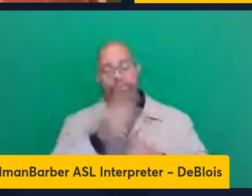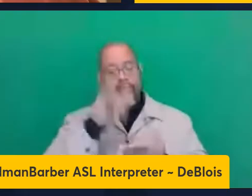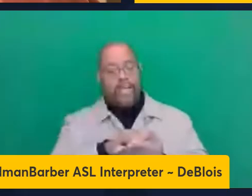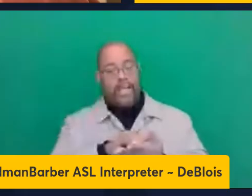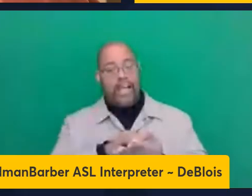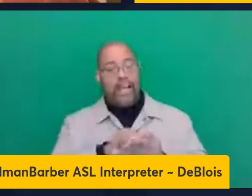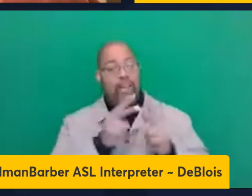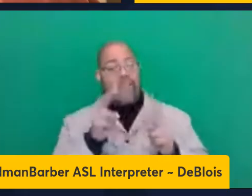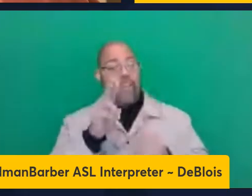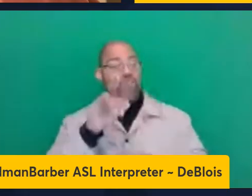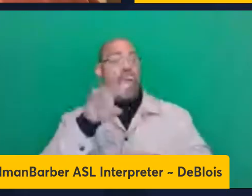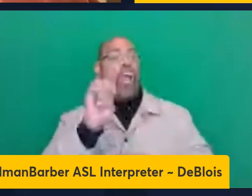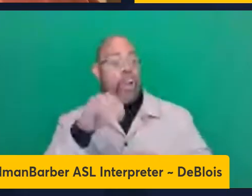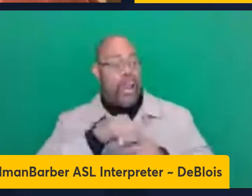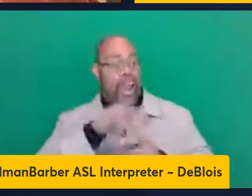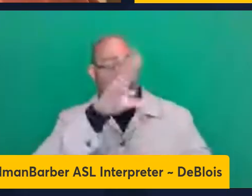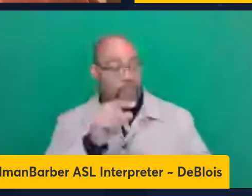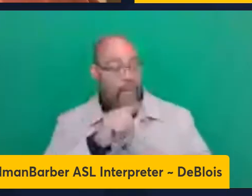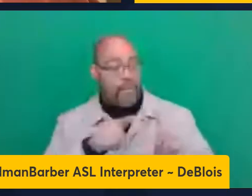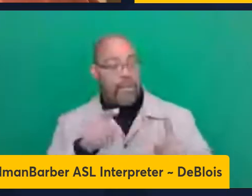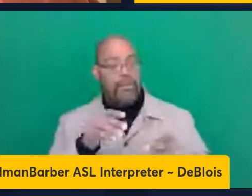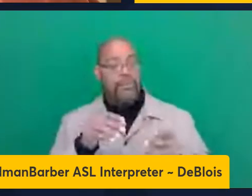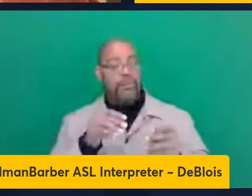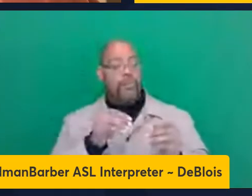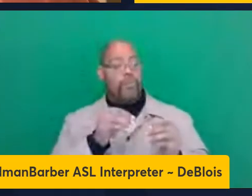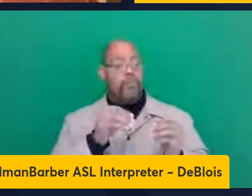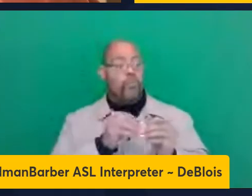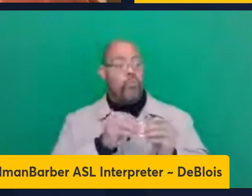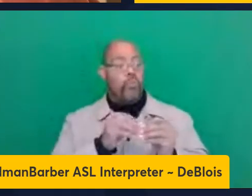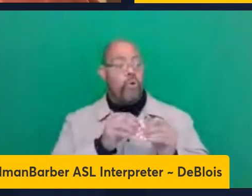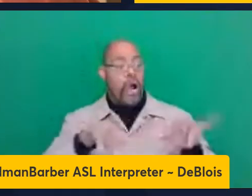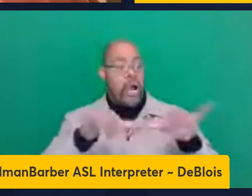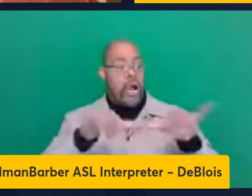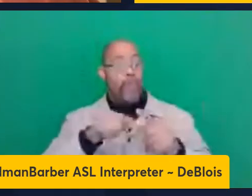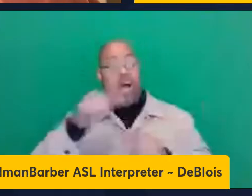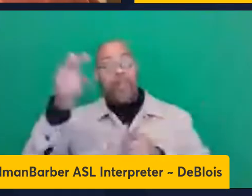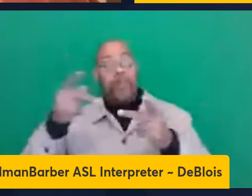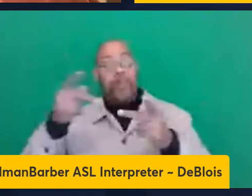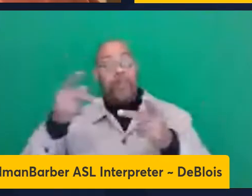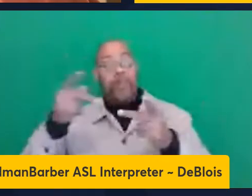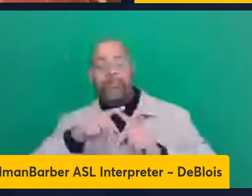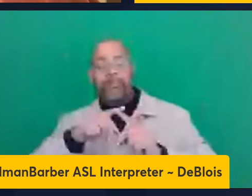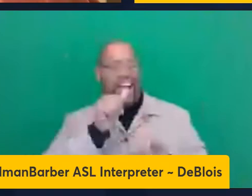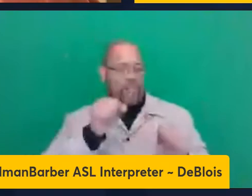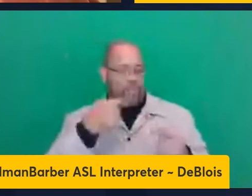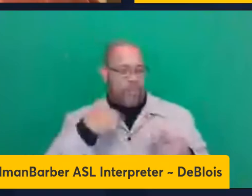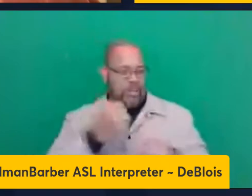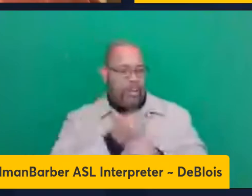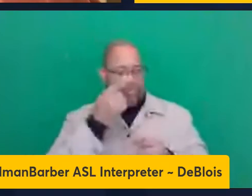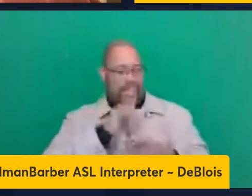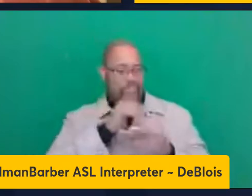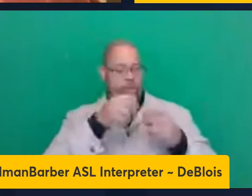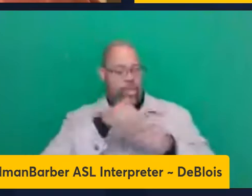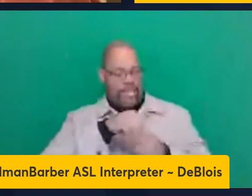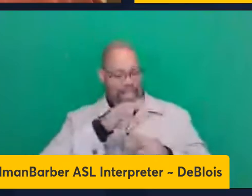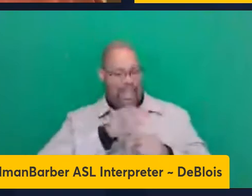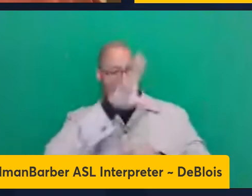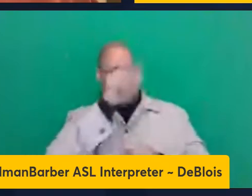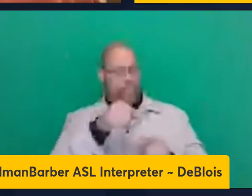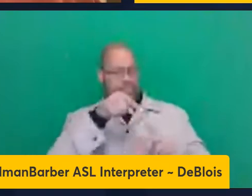rare in Africa, but that's more common somewhere else, I'm not likely to get it because it's not a problem on the continent.